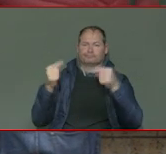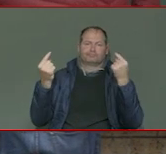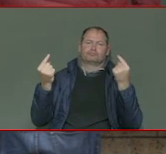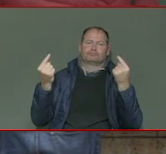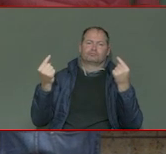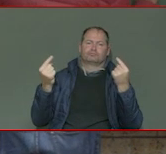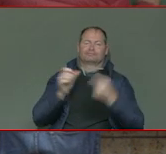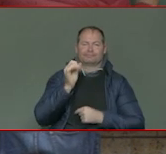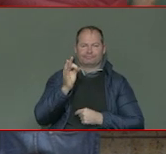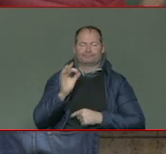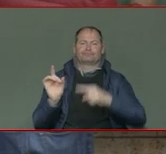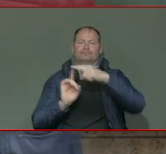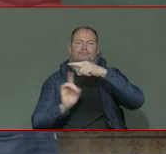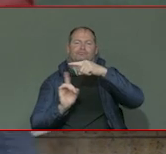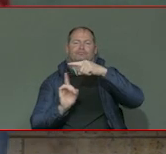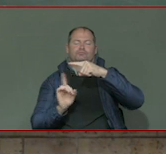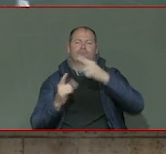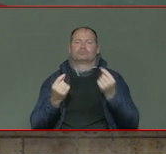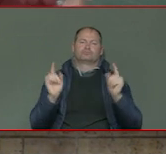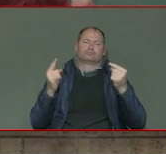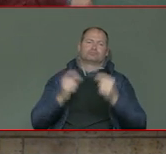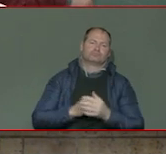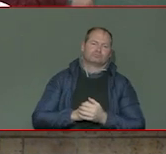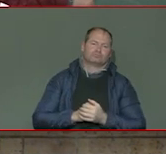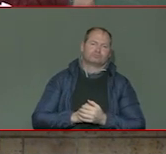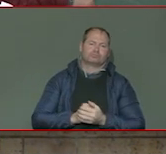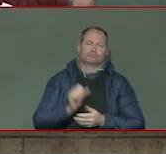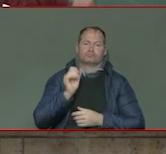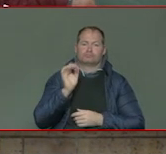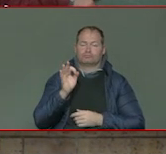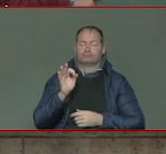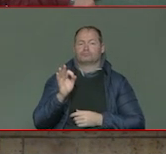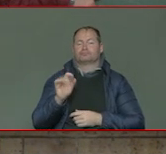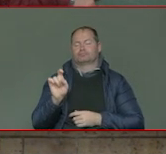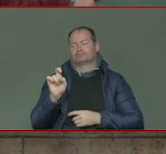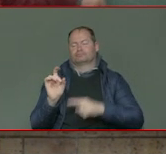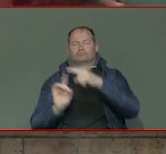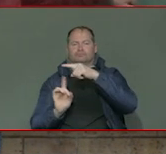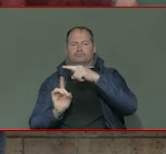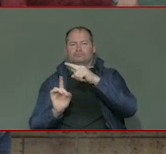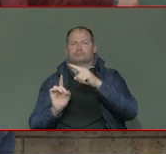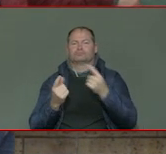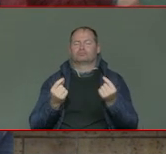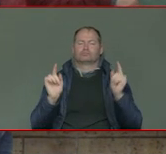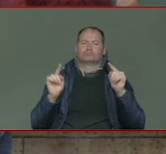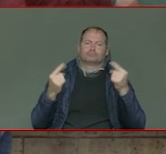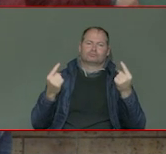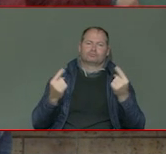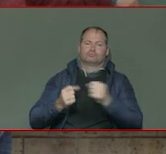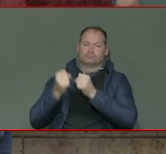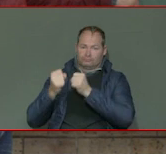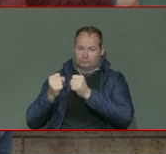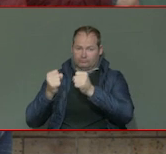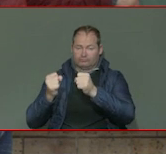let's make it like this. If x is in the denominator, we cannot differentiate. A constant can be in